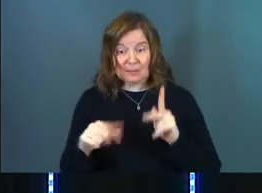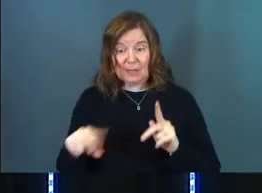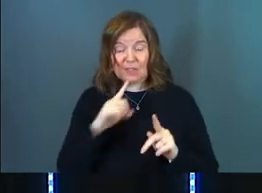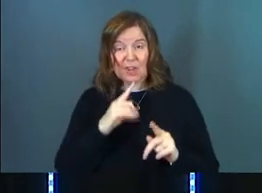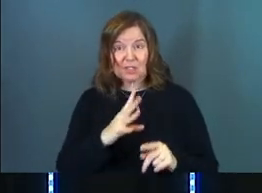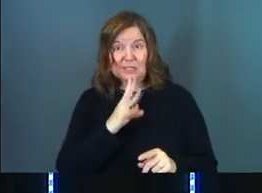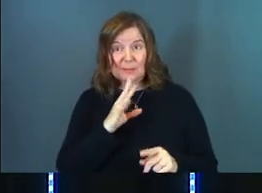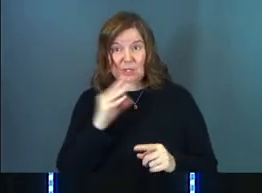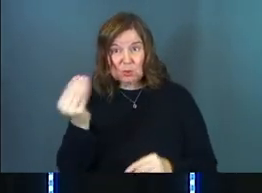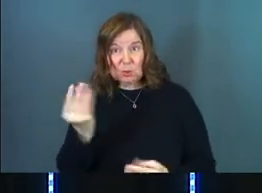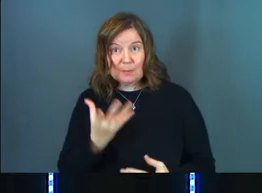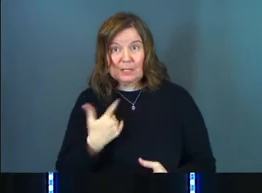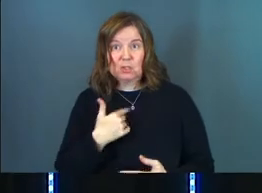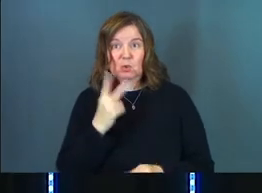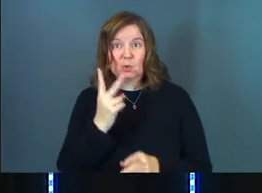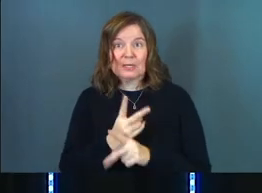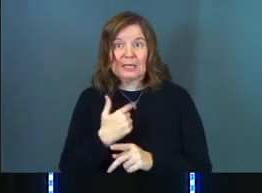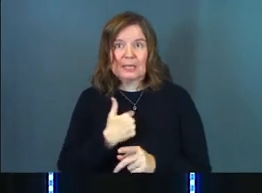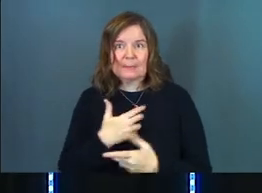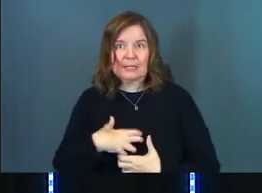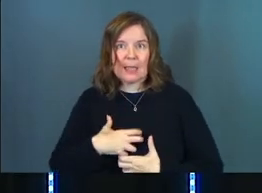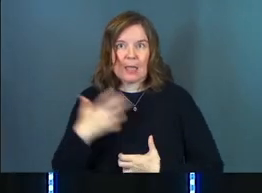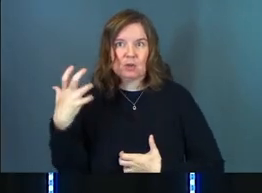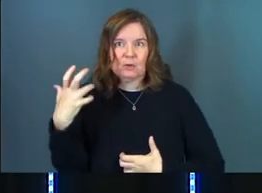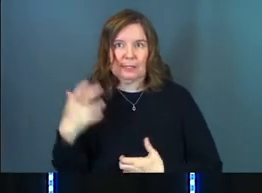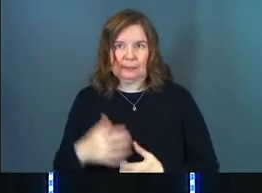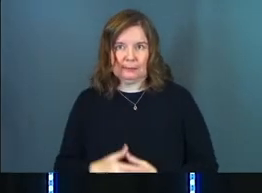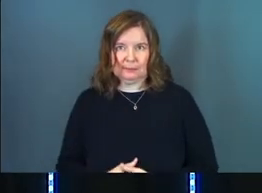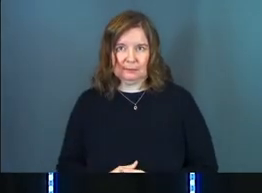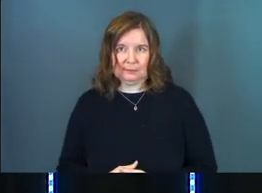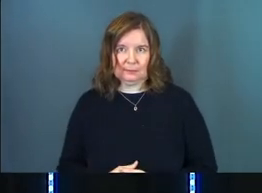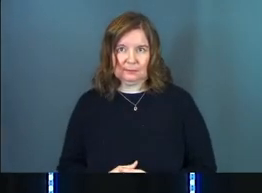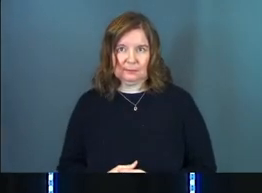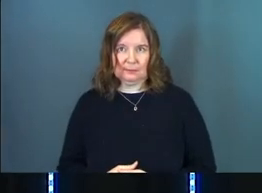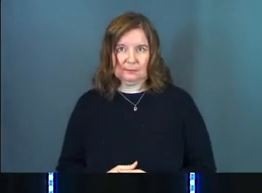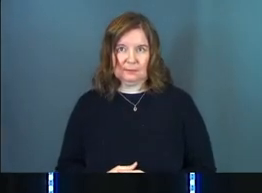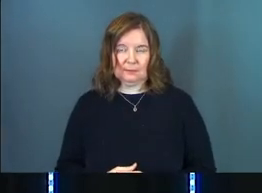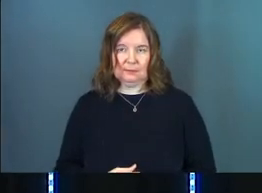people that are speaking to me to keep me angry.